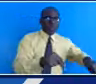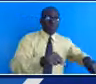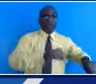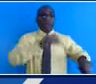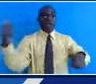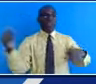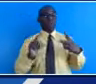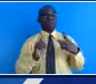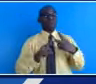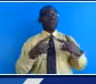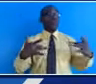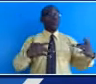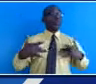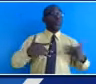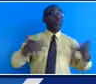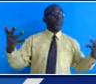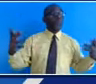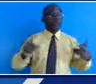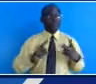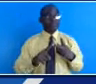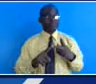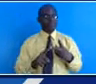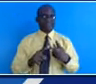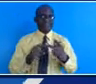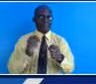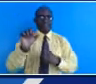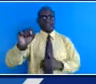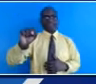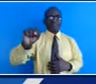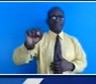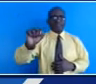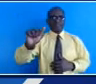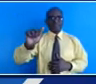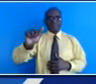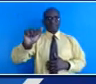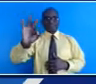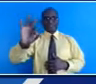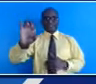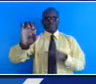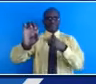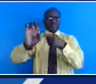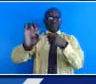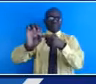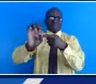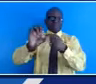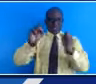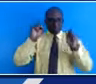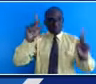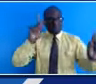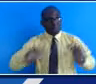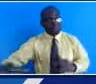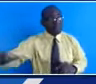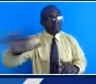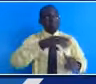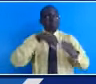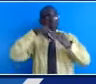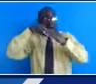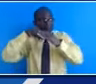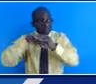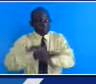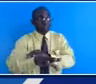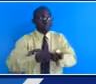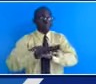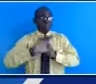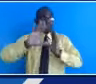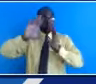need to do to come back to a safe workplace. And I am very, again, proud of the work that I see in businesses all over Westchester County, adhering to the